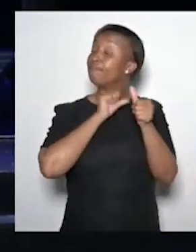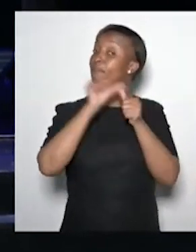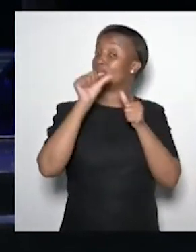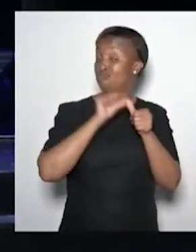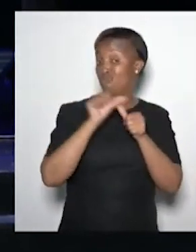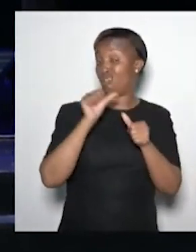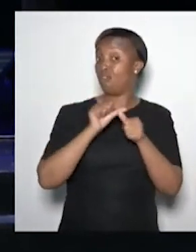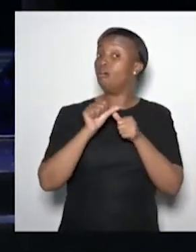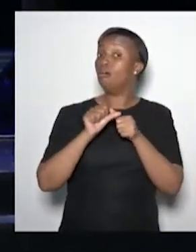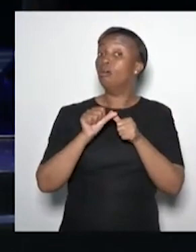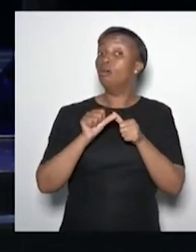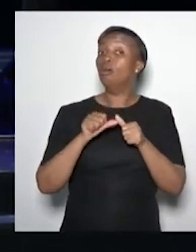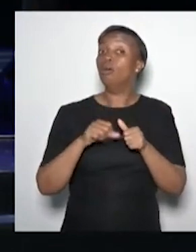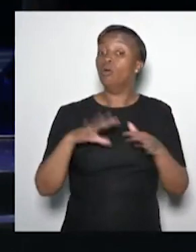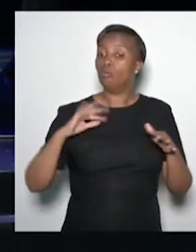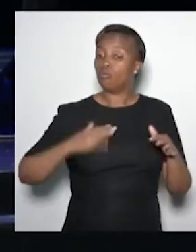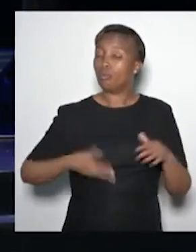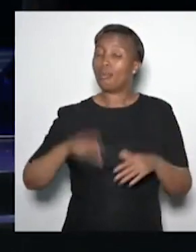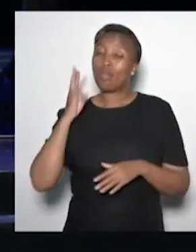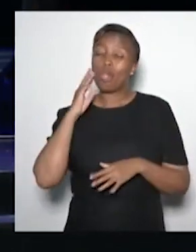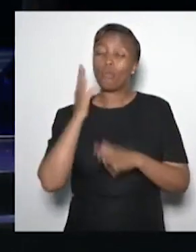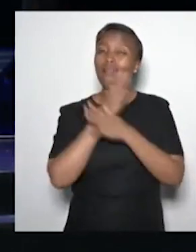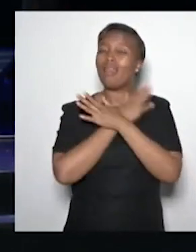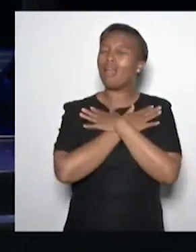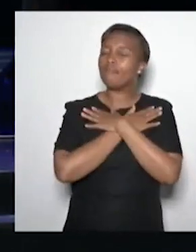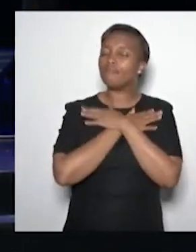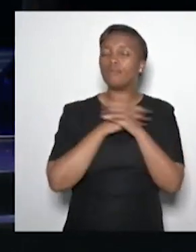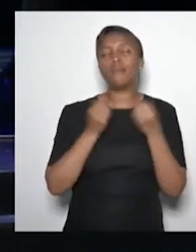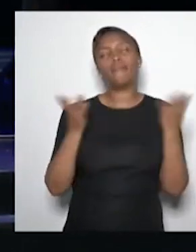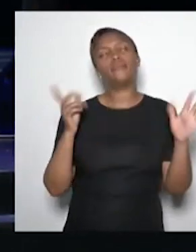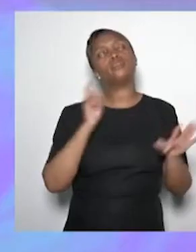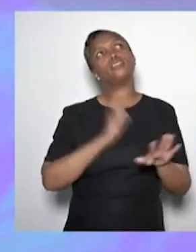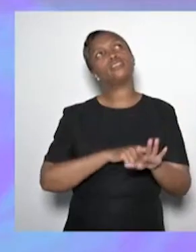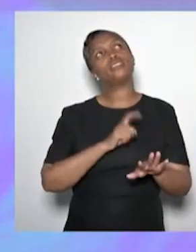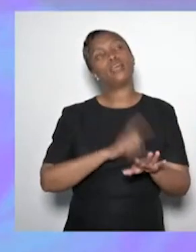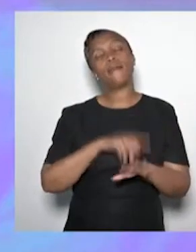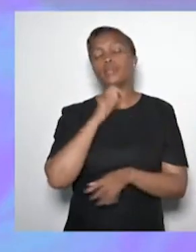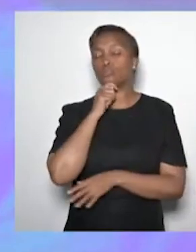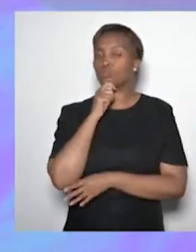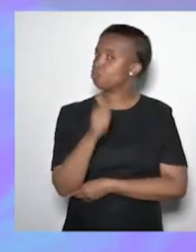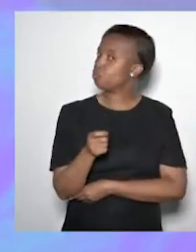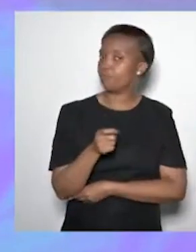women love, most of the time it's for real.